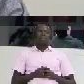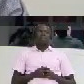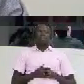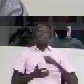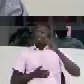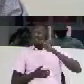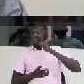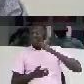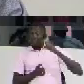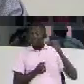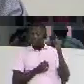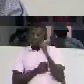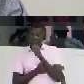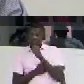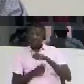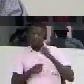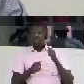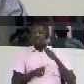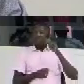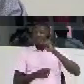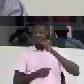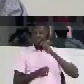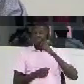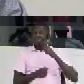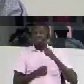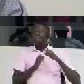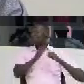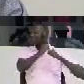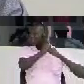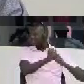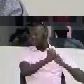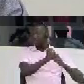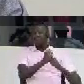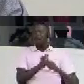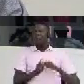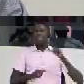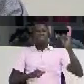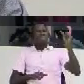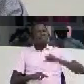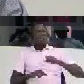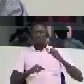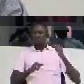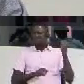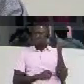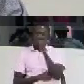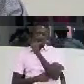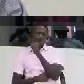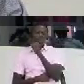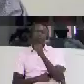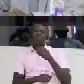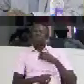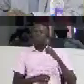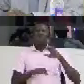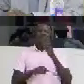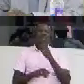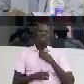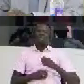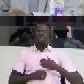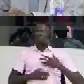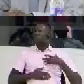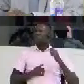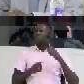Sexual violence and sexual slavery are terrible crimes that can shock the human